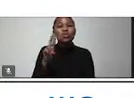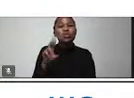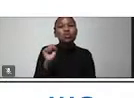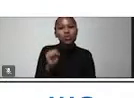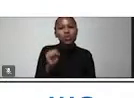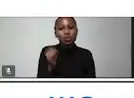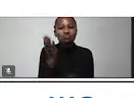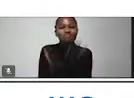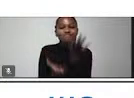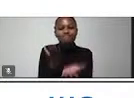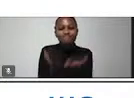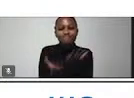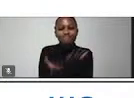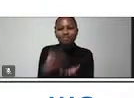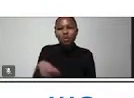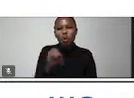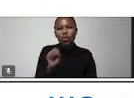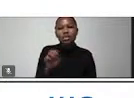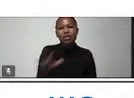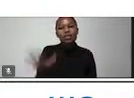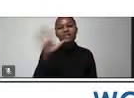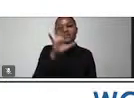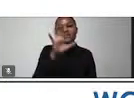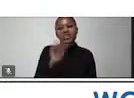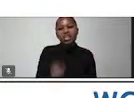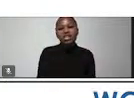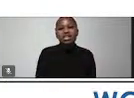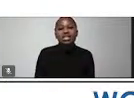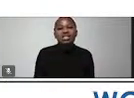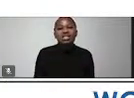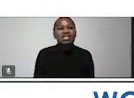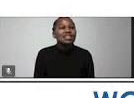compared to the rest actually of South Africa.